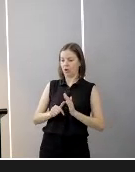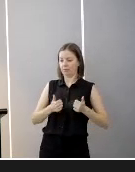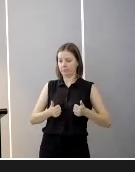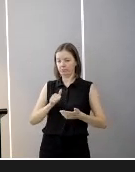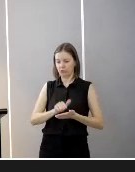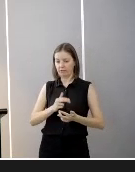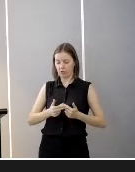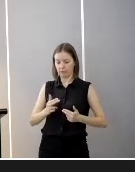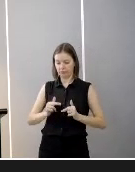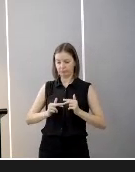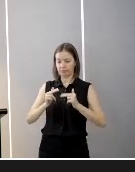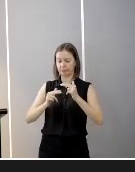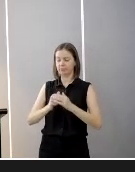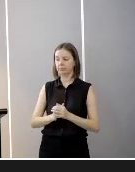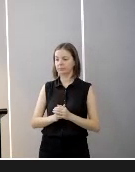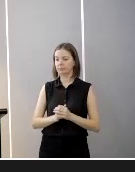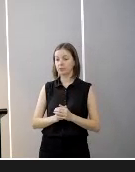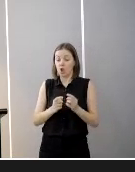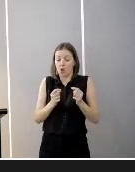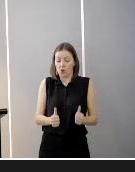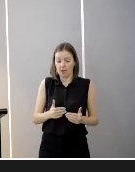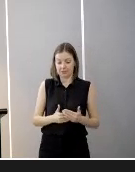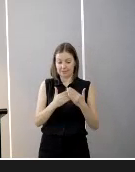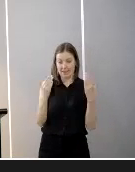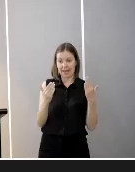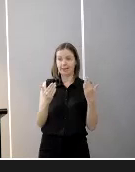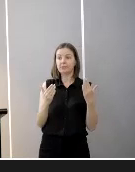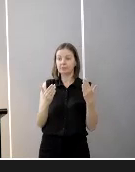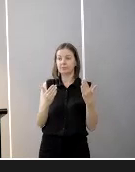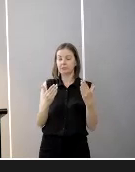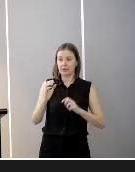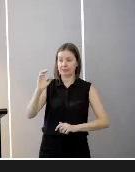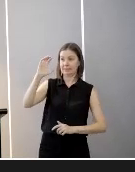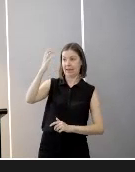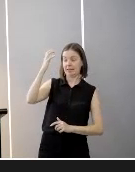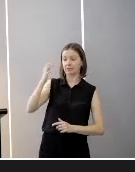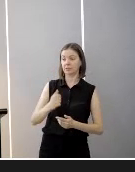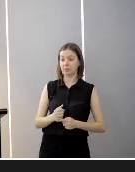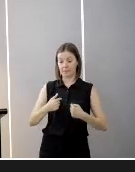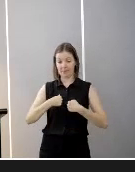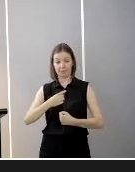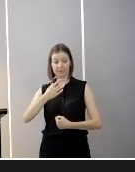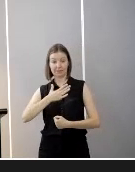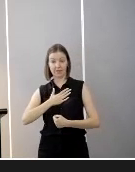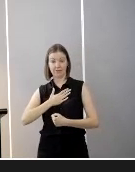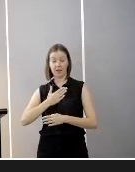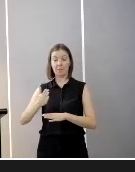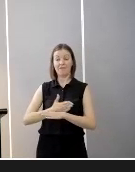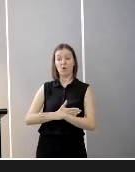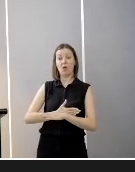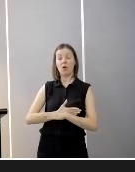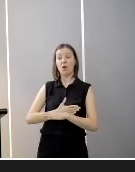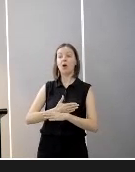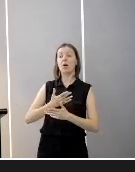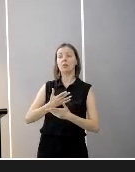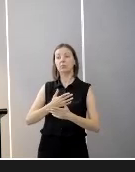getting sunlight exposure early in the day, as early as we can. So in my own life, before I go to work, I'll go for a little walk, 10, 15